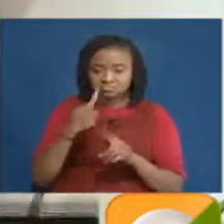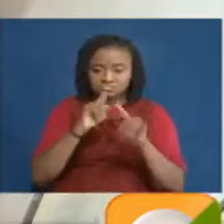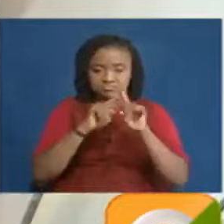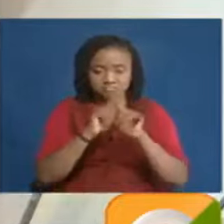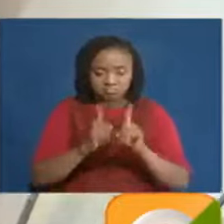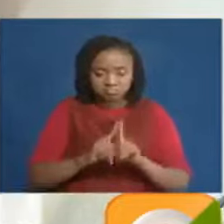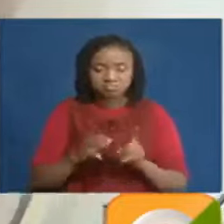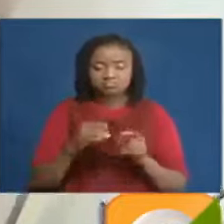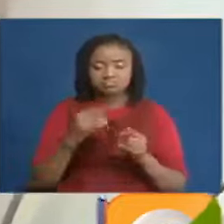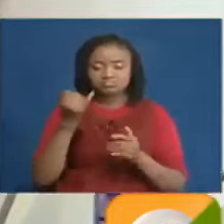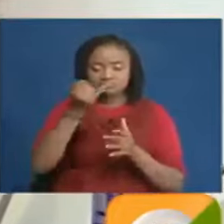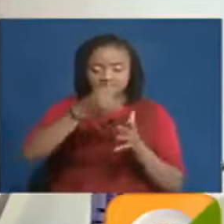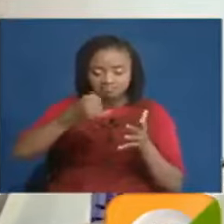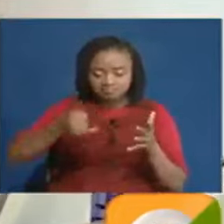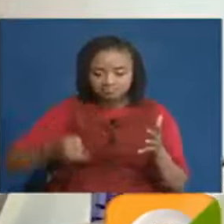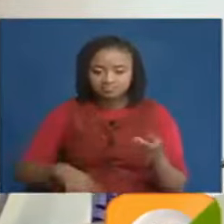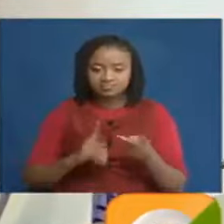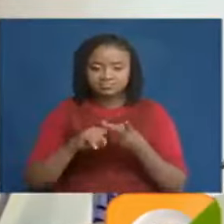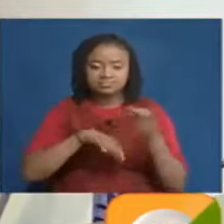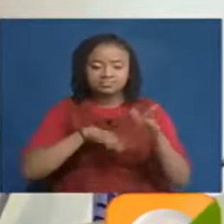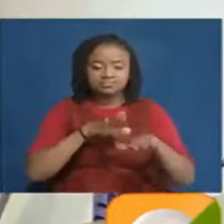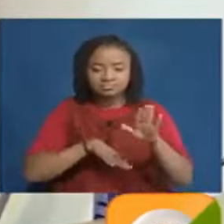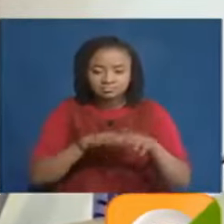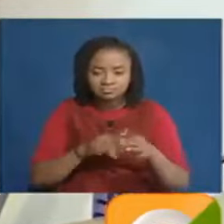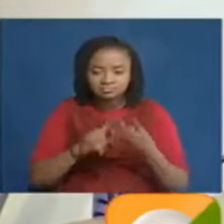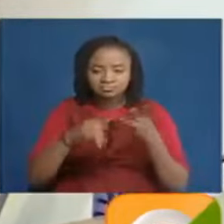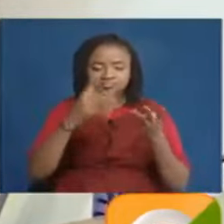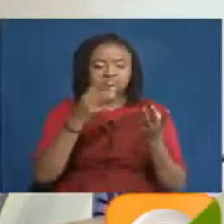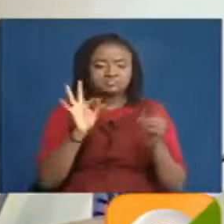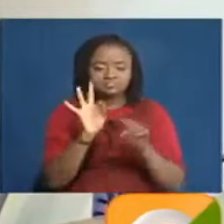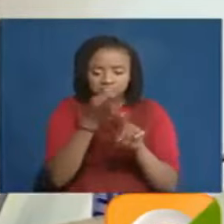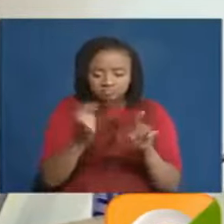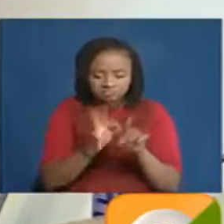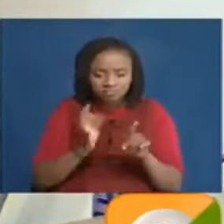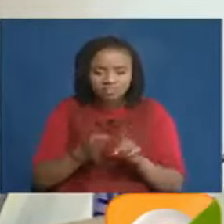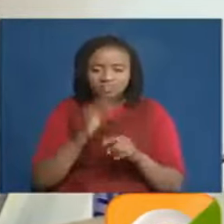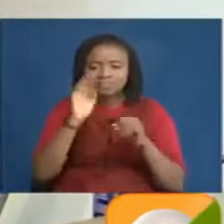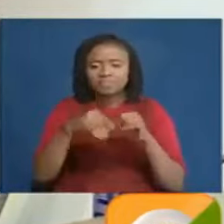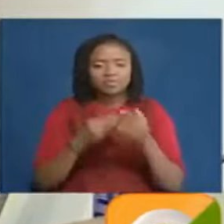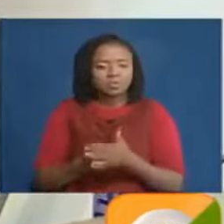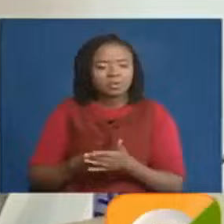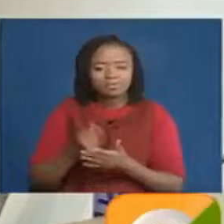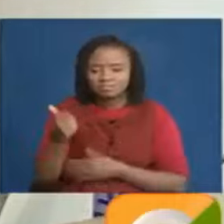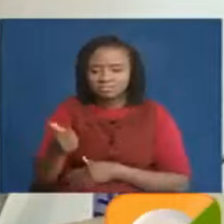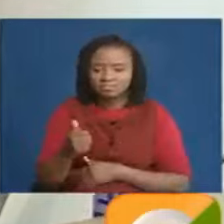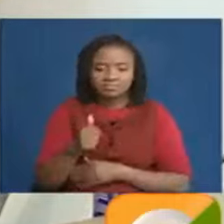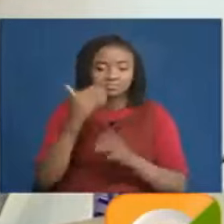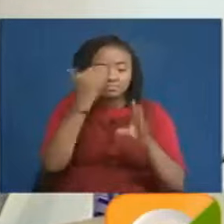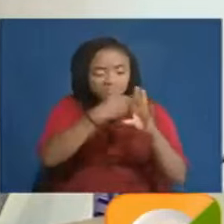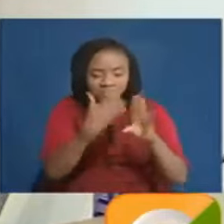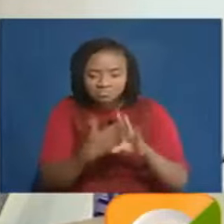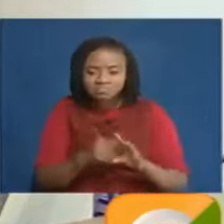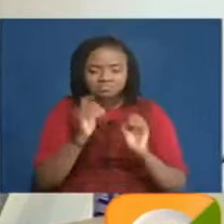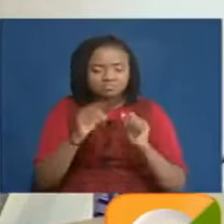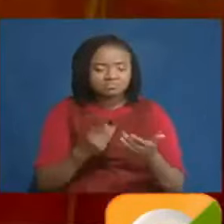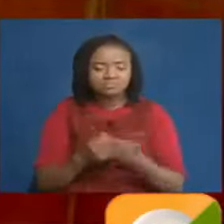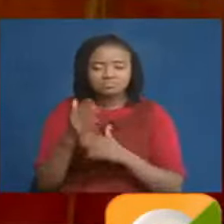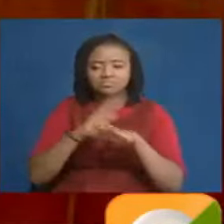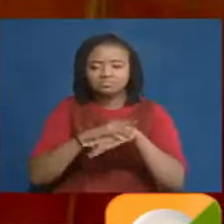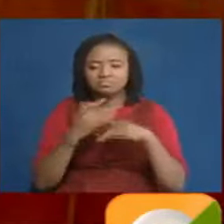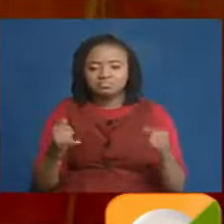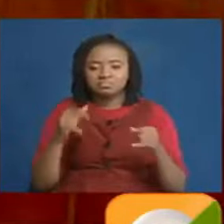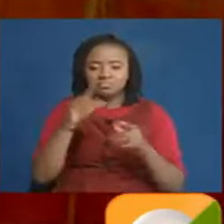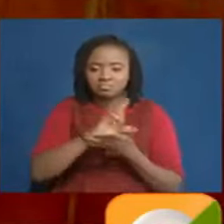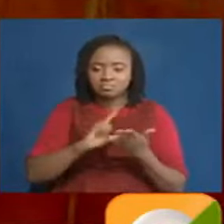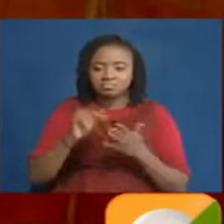ushanga and kamba carvings, kisi soapstones can be sold online and you can purchase from anywhere you are in the country before we go internationally. The